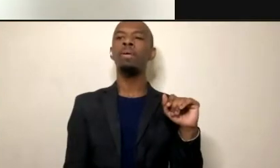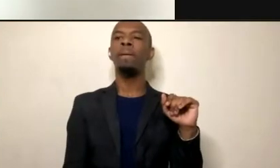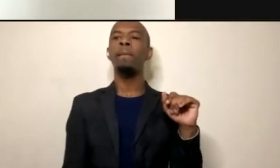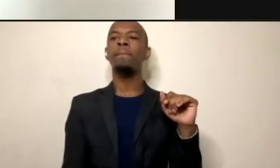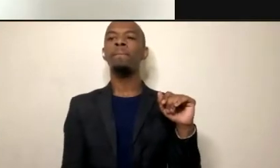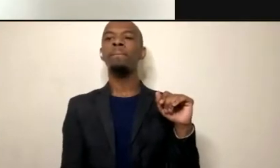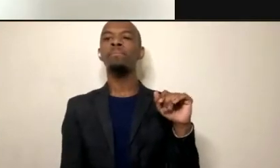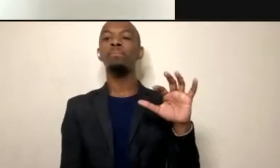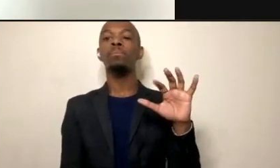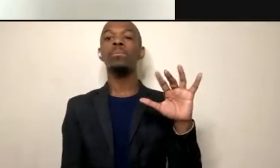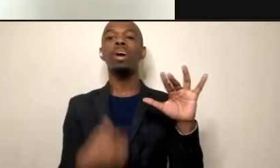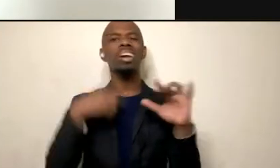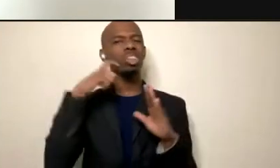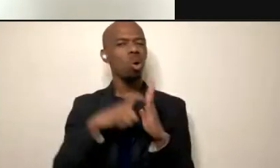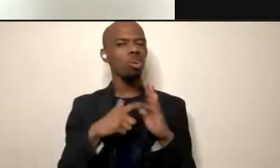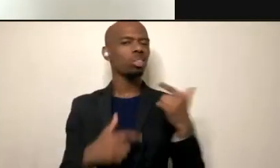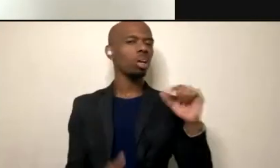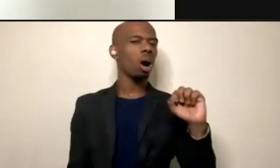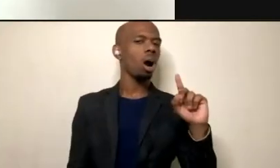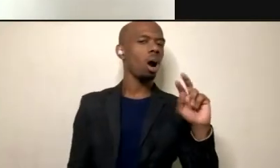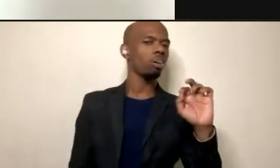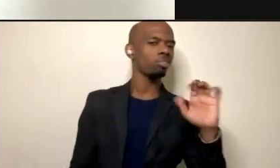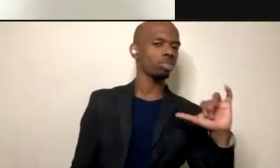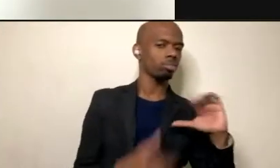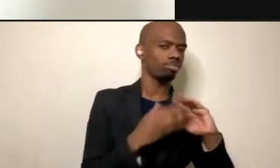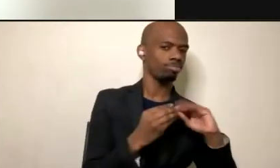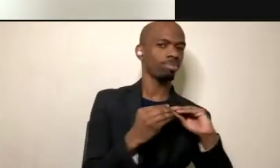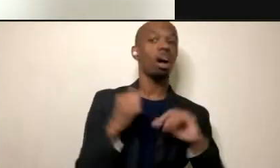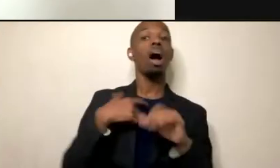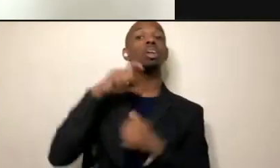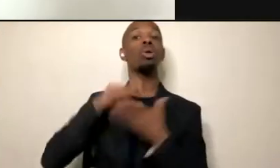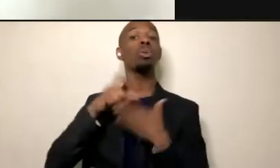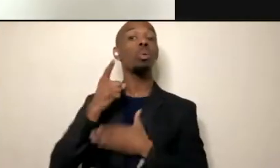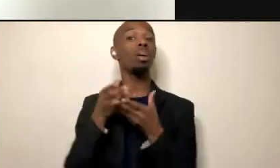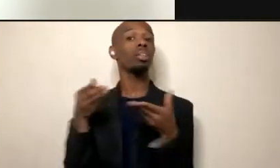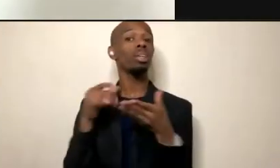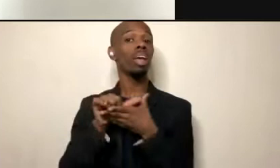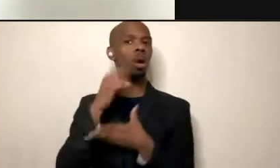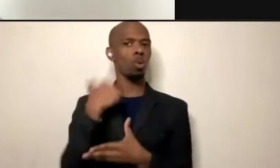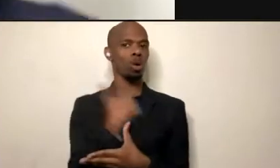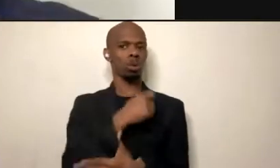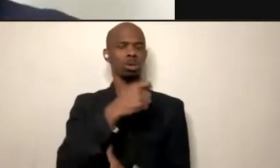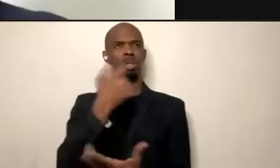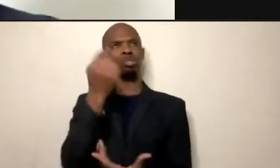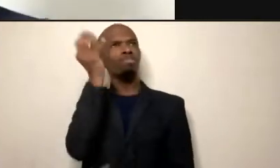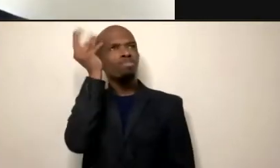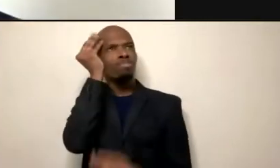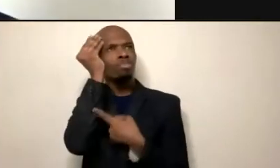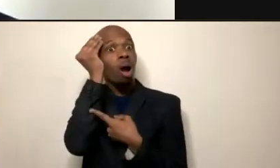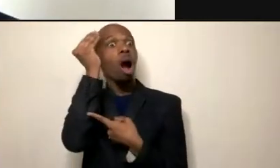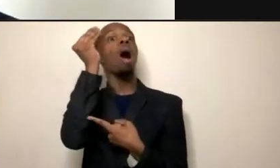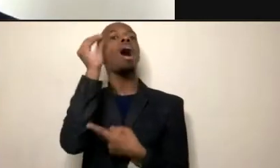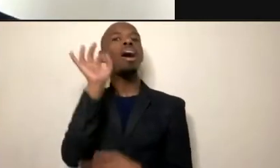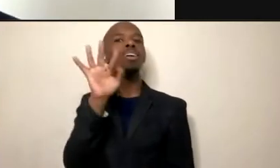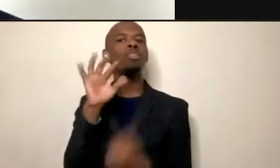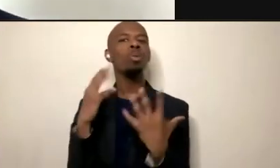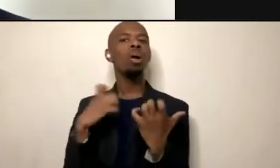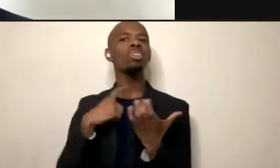one of the things that we were thinking about leaning into is healing. Mm-hmm. And